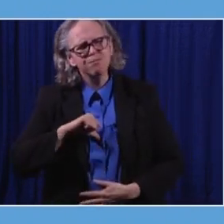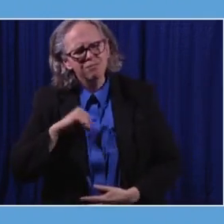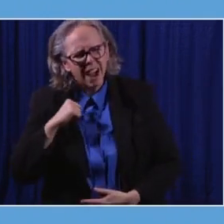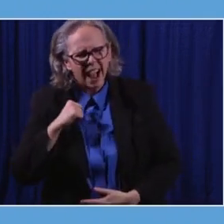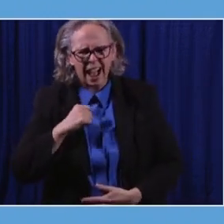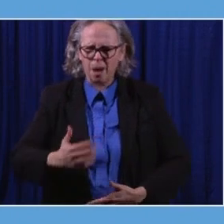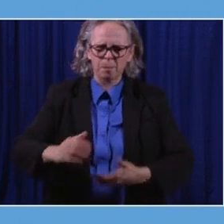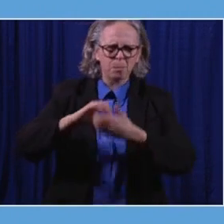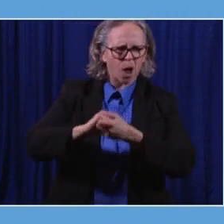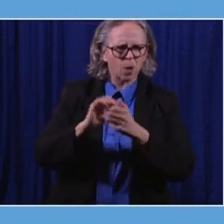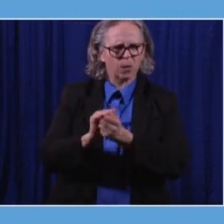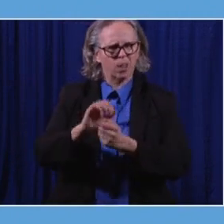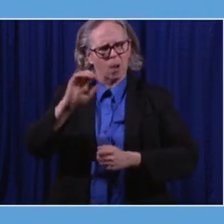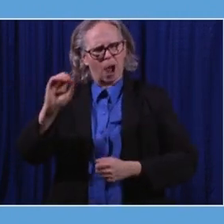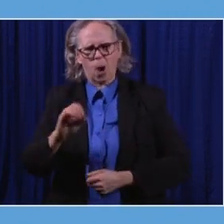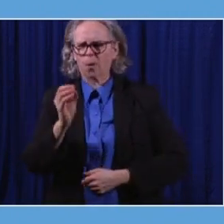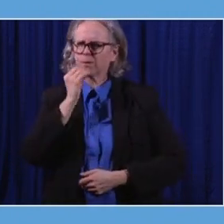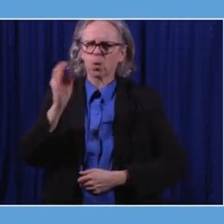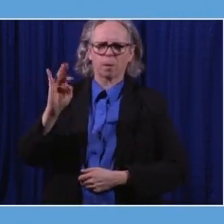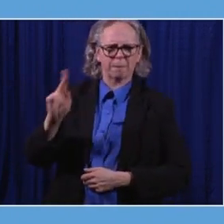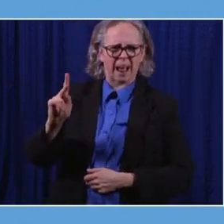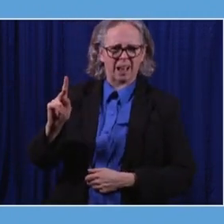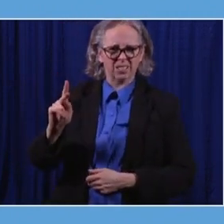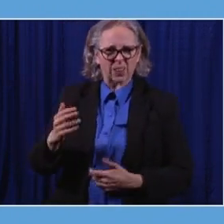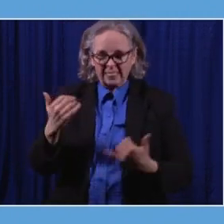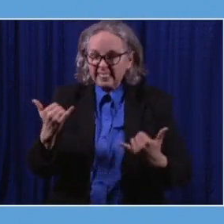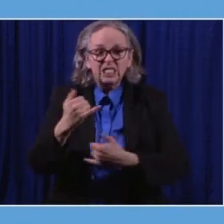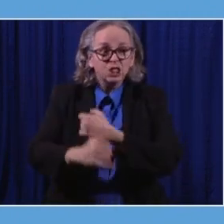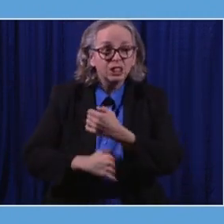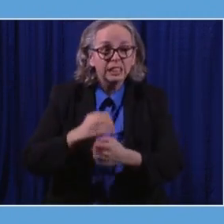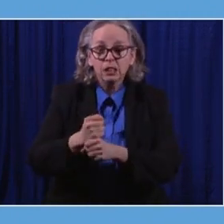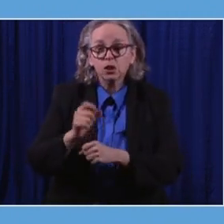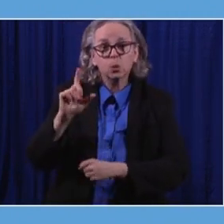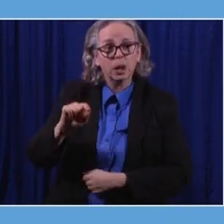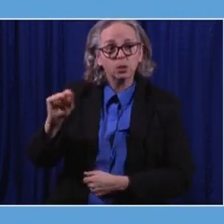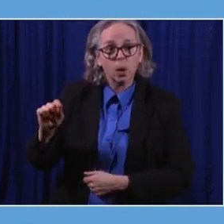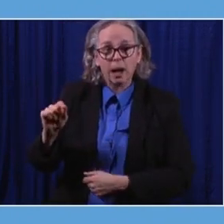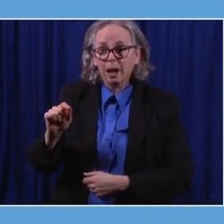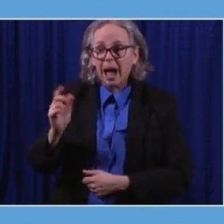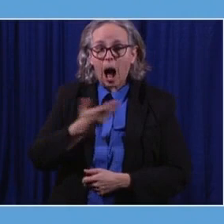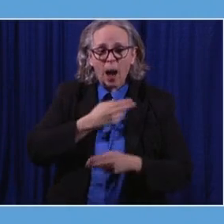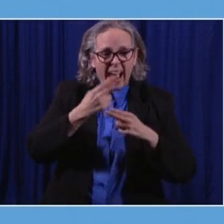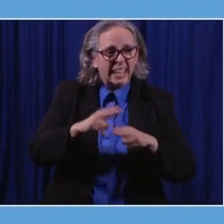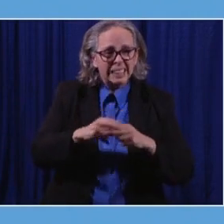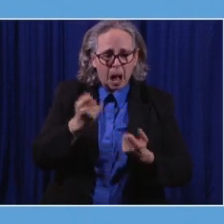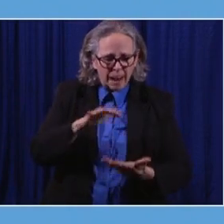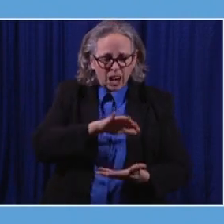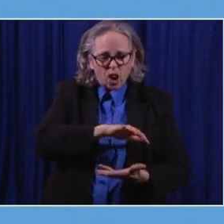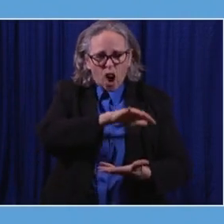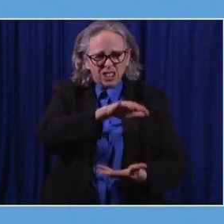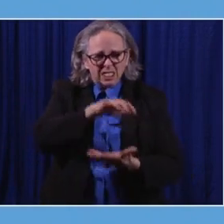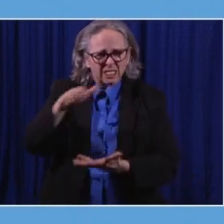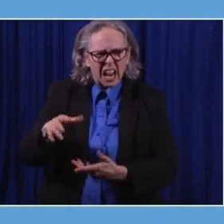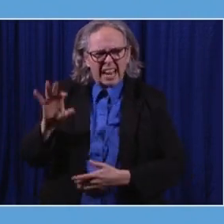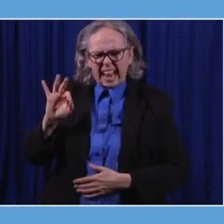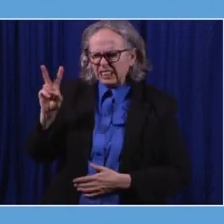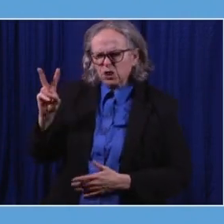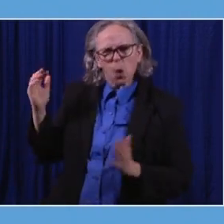in 2020, we donated about 92,000 cartons of eggs to the food banks in Ohio. So we